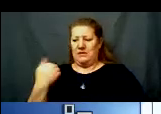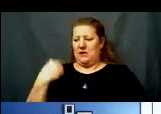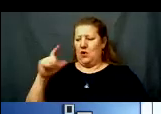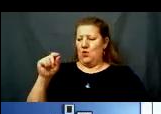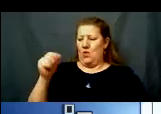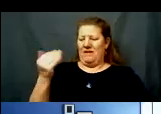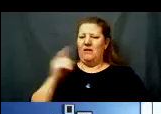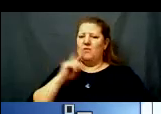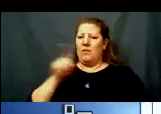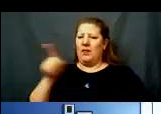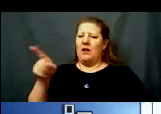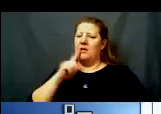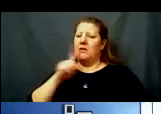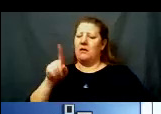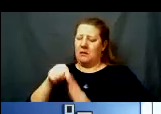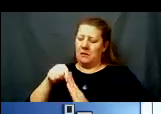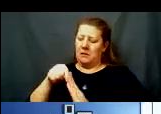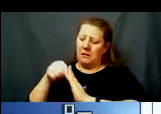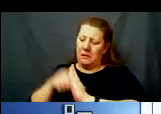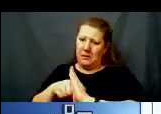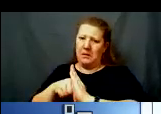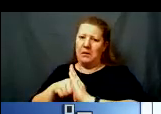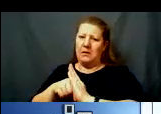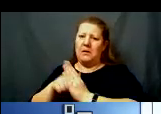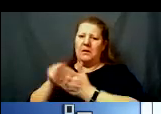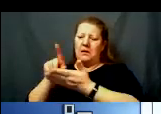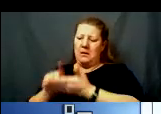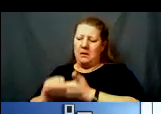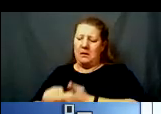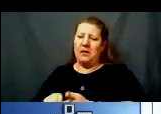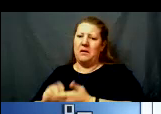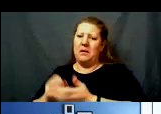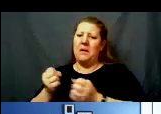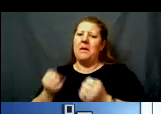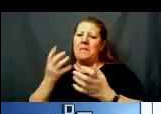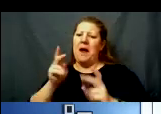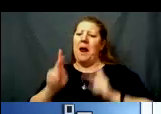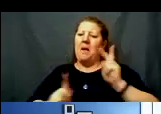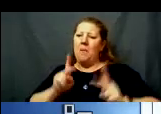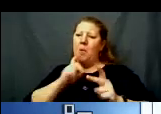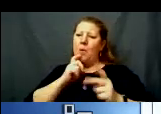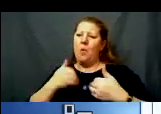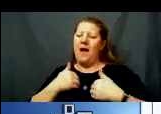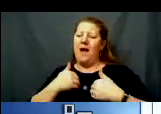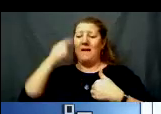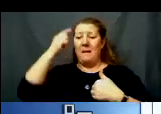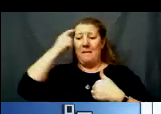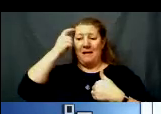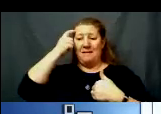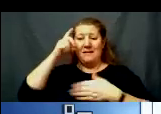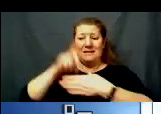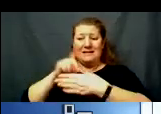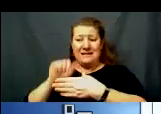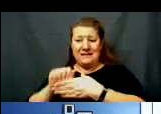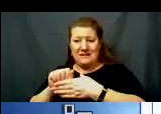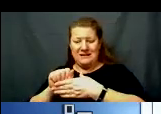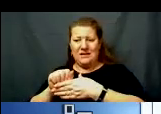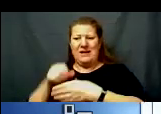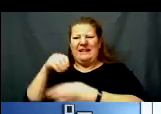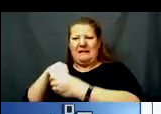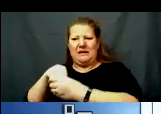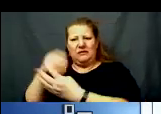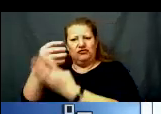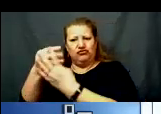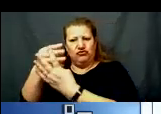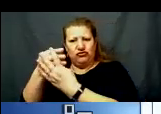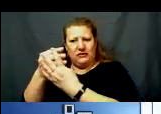documents in excruciating details the ways in which many persons with disabilities in the United States carceral system